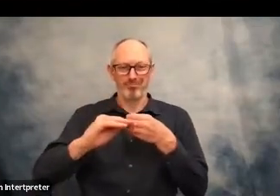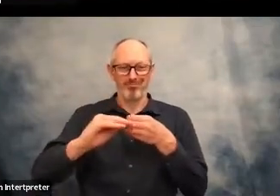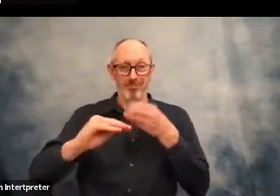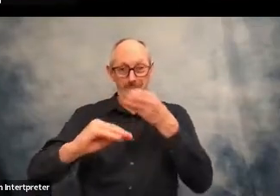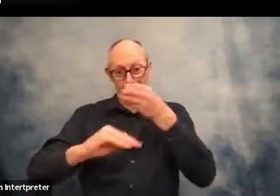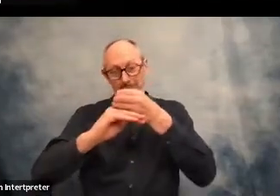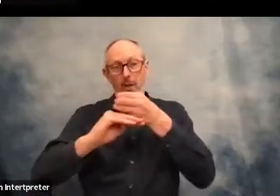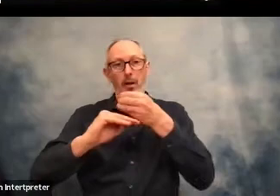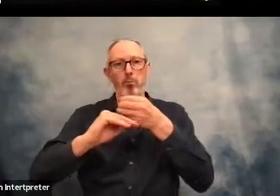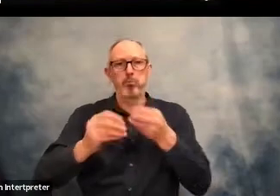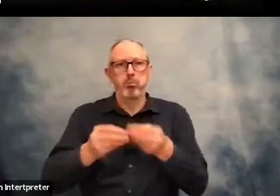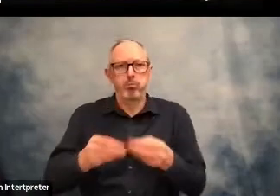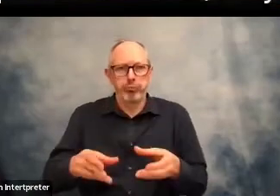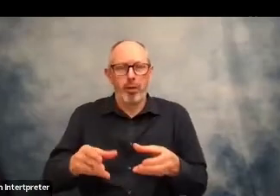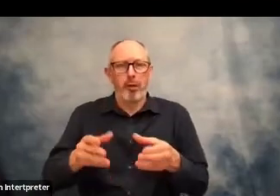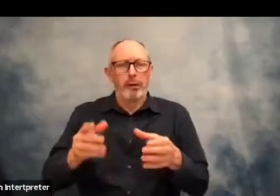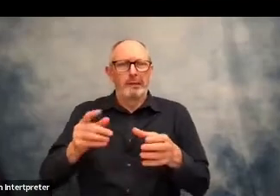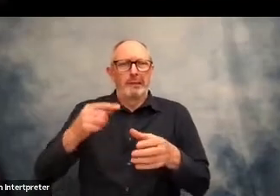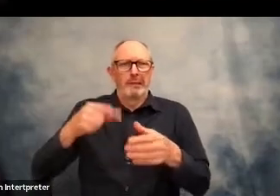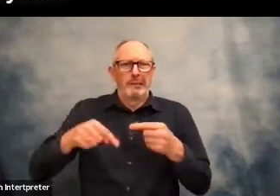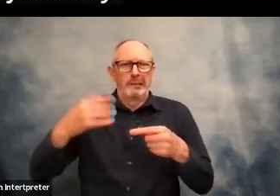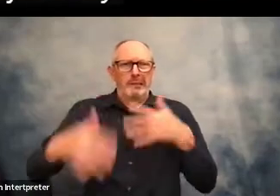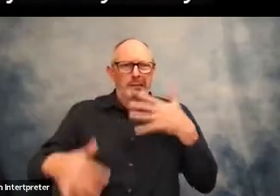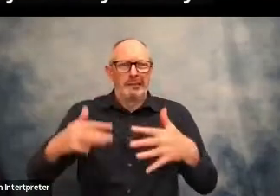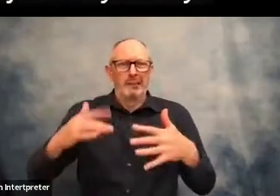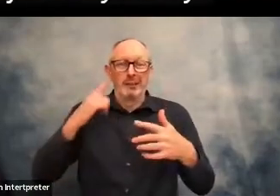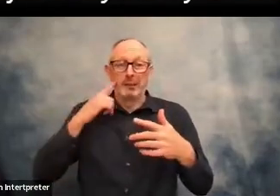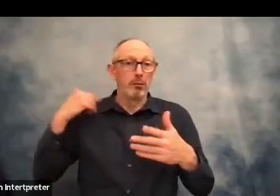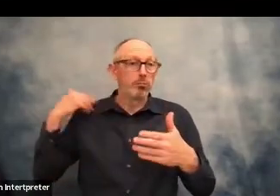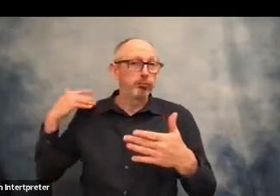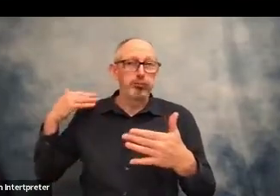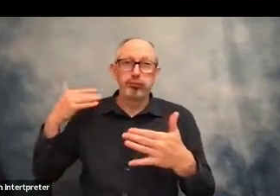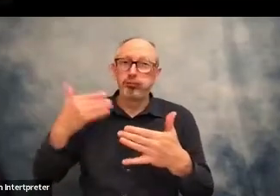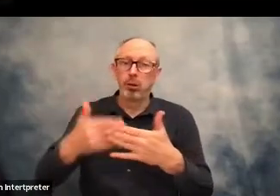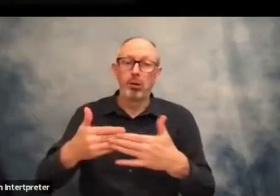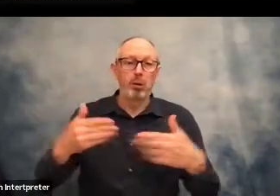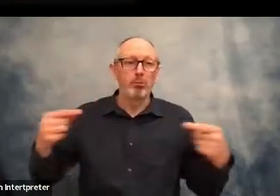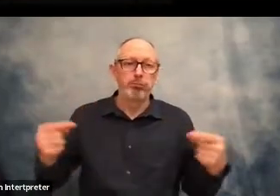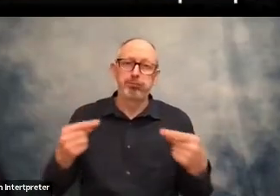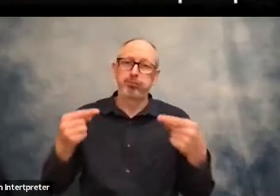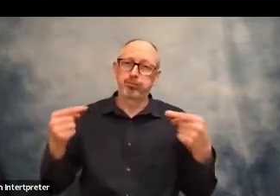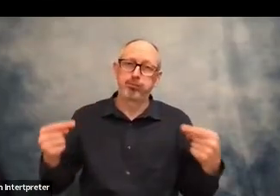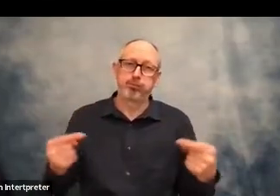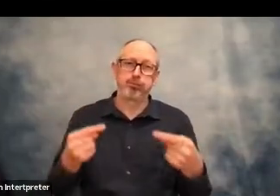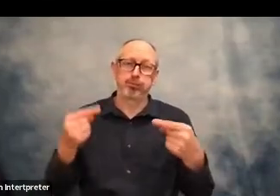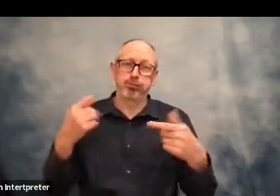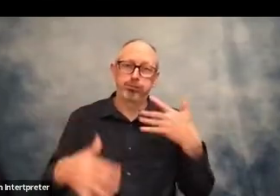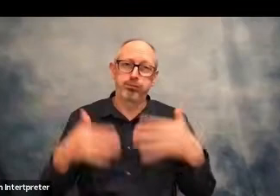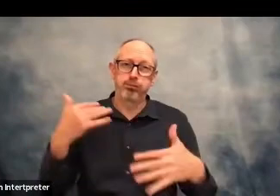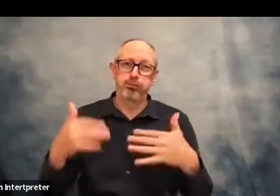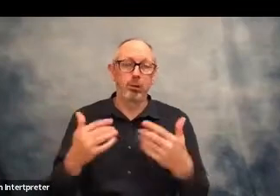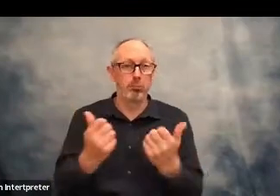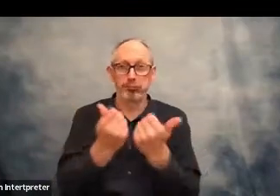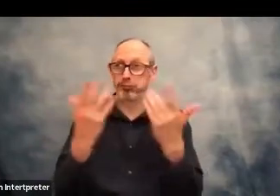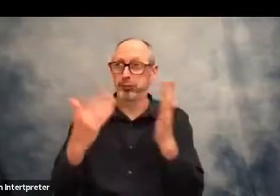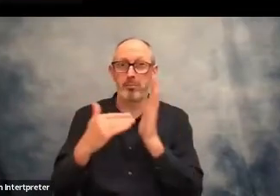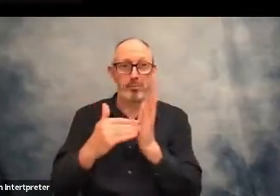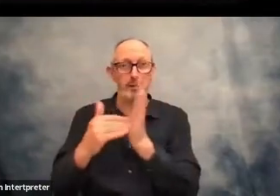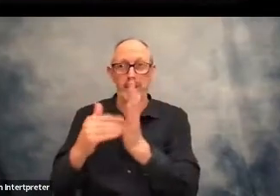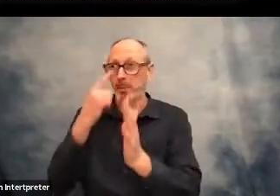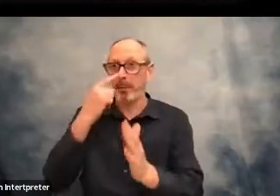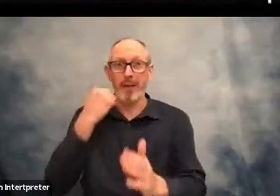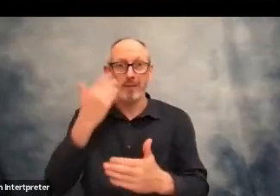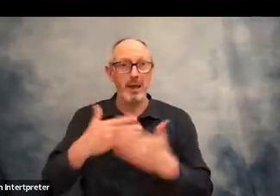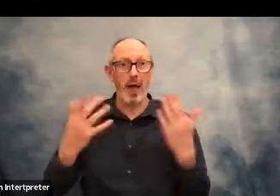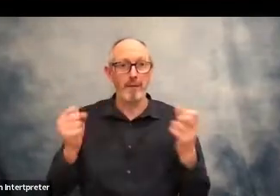chronic pain. However, as you can see, this isn't just my story. This is experienced by millions of people every day. The chronic